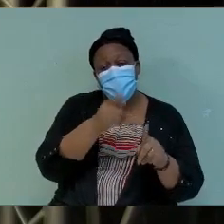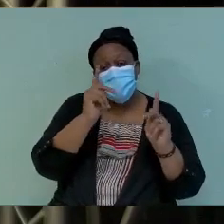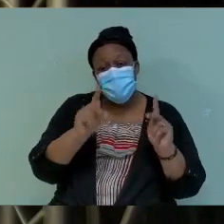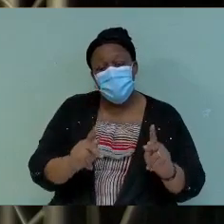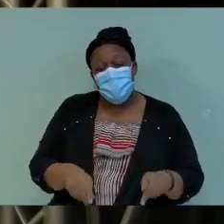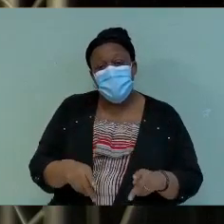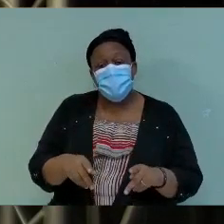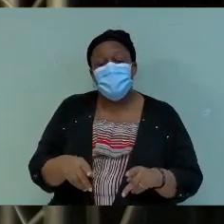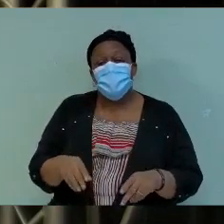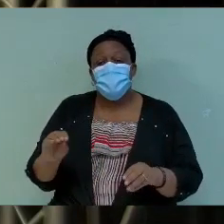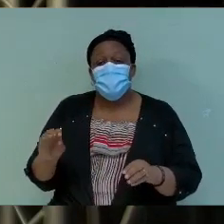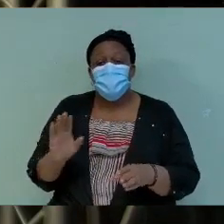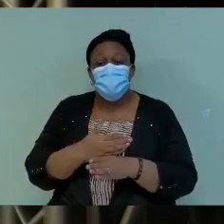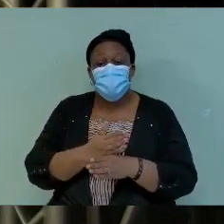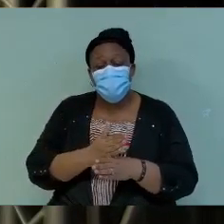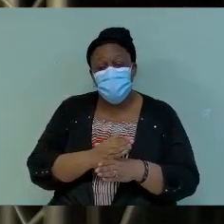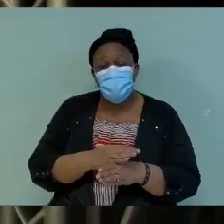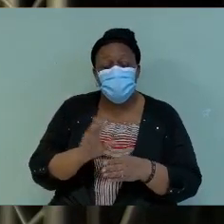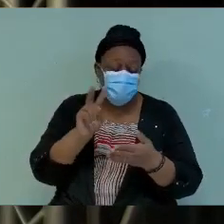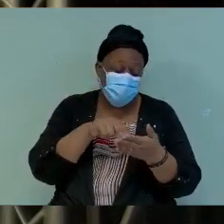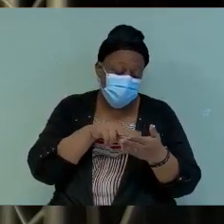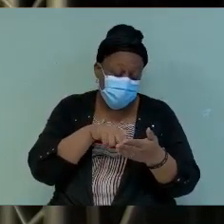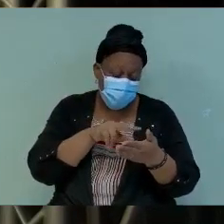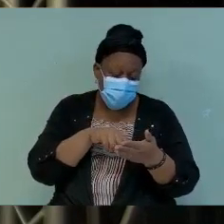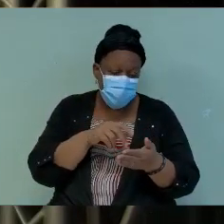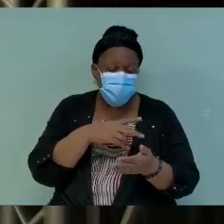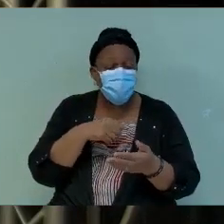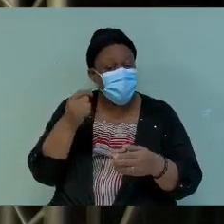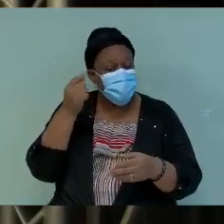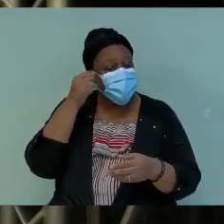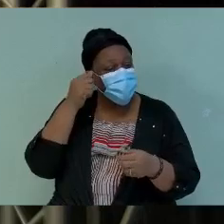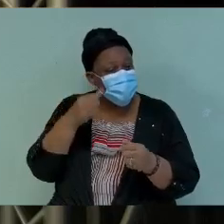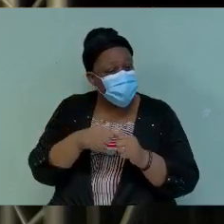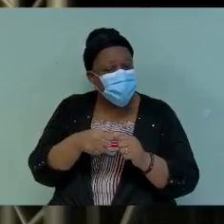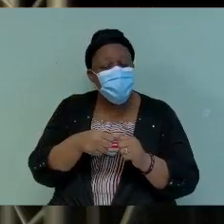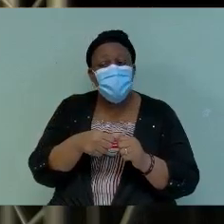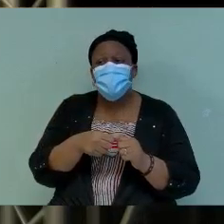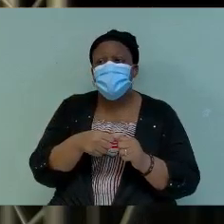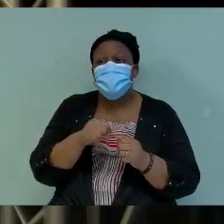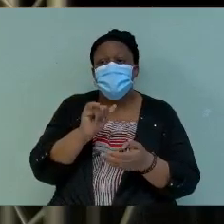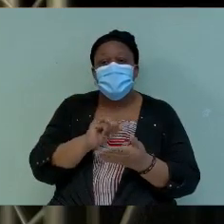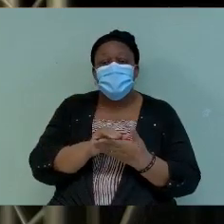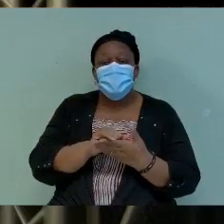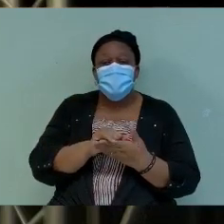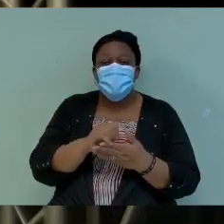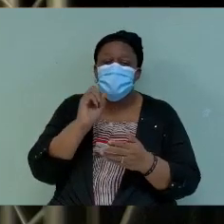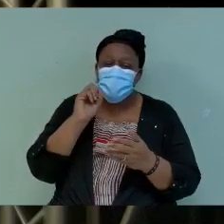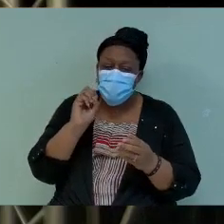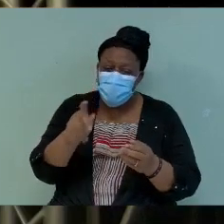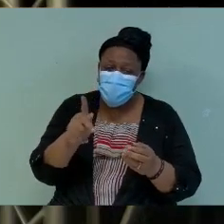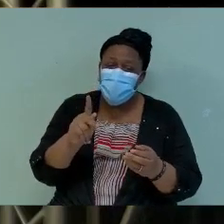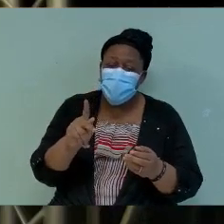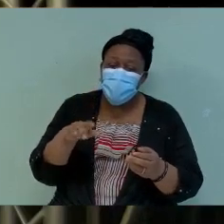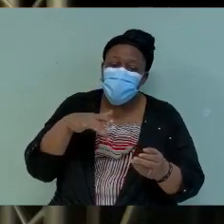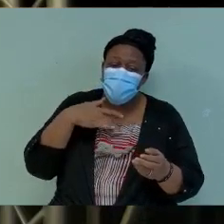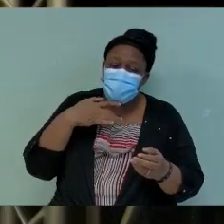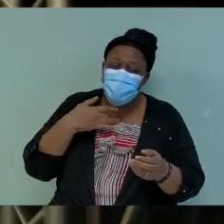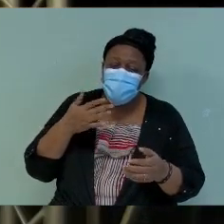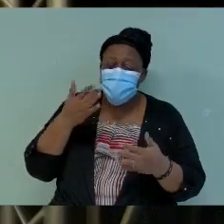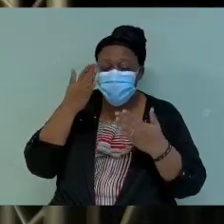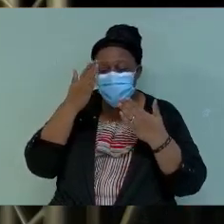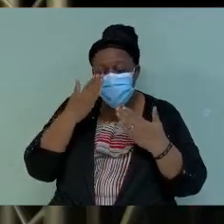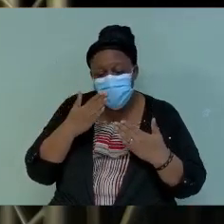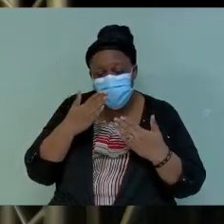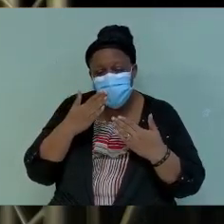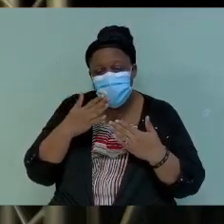from tomorrow. We would like to remind persons that it is normal to feel sad,